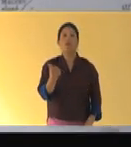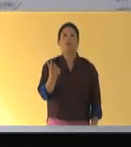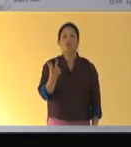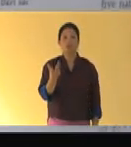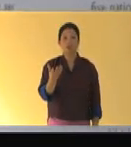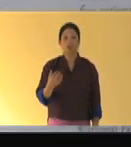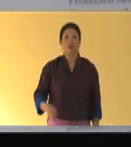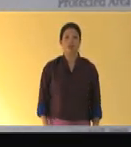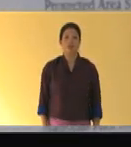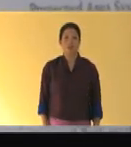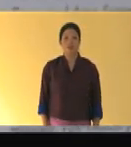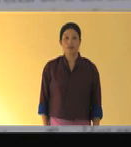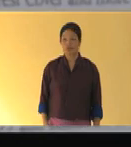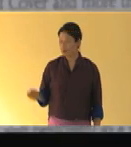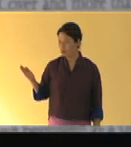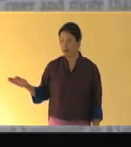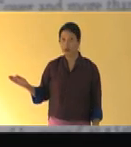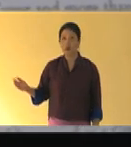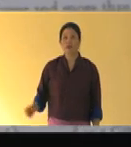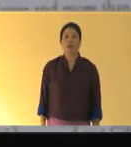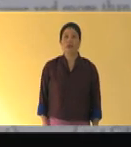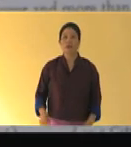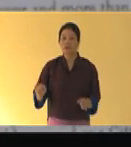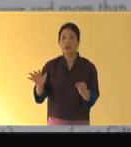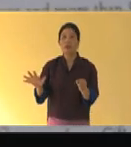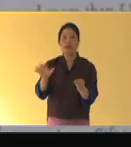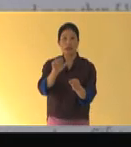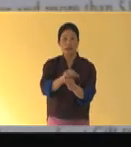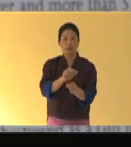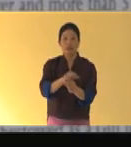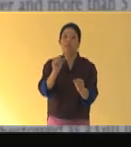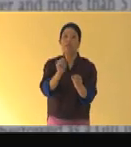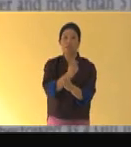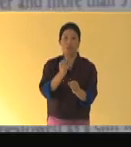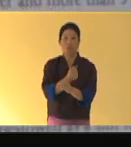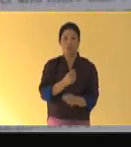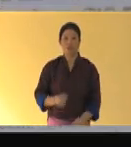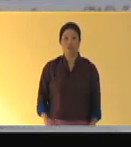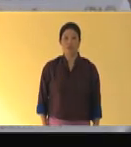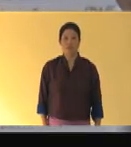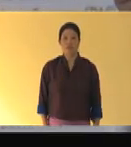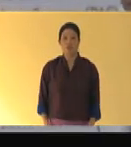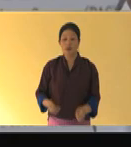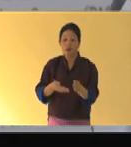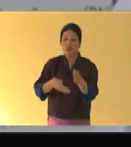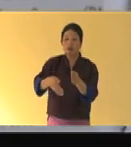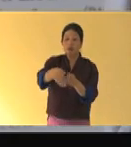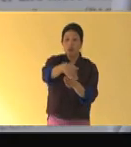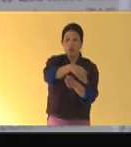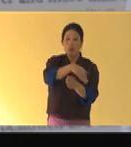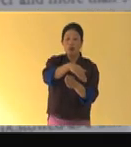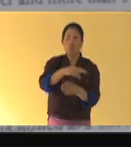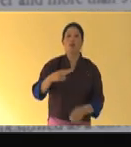is the invasive snail species in Kelpoxing. So it has been causing lots of problem to the community in Kelpoxing.